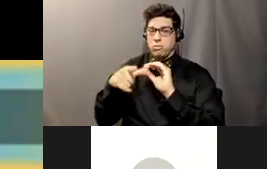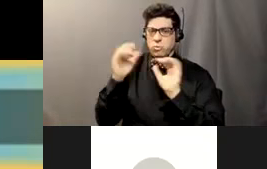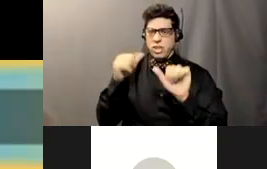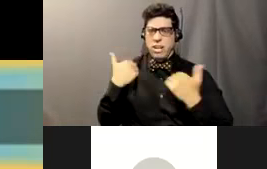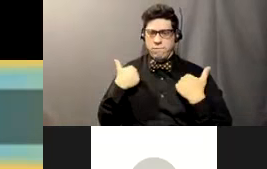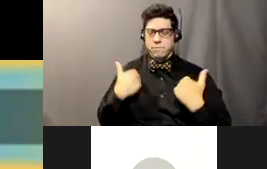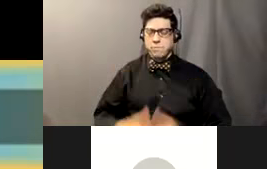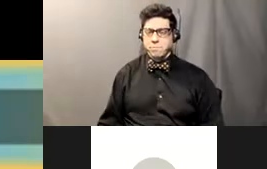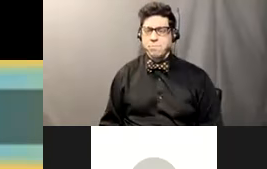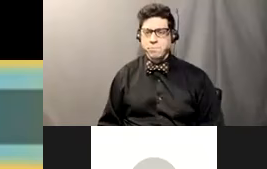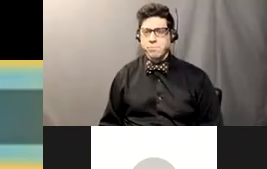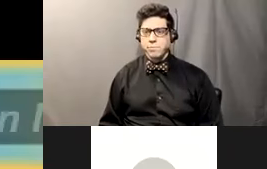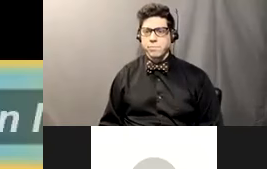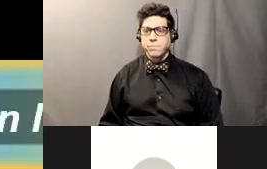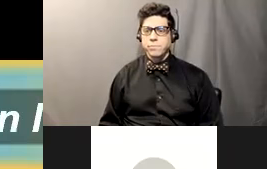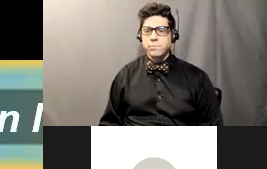well.